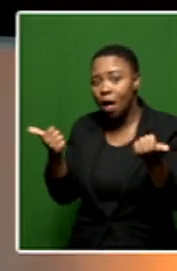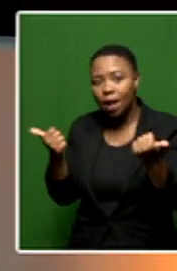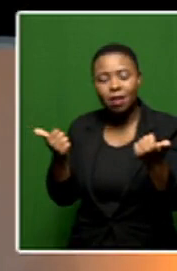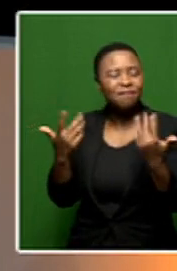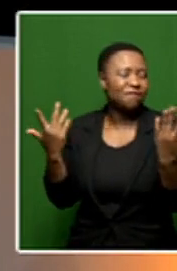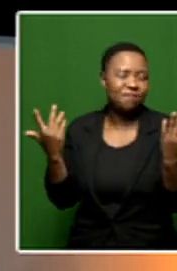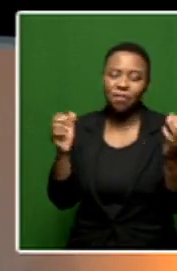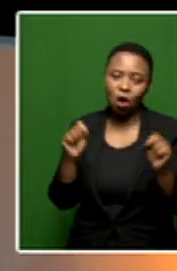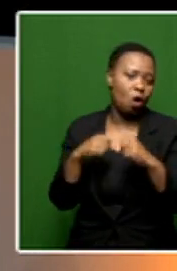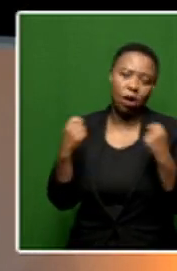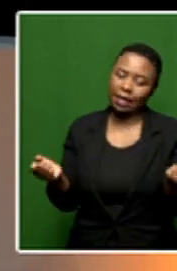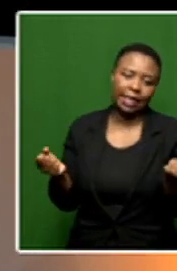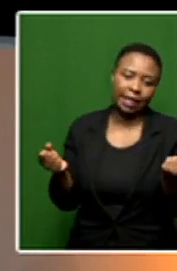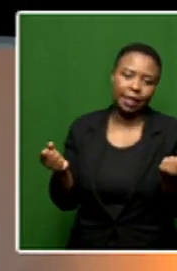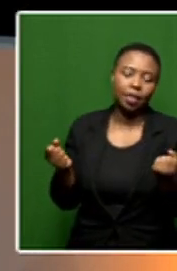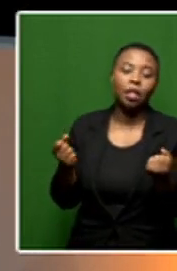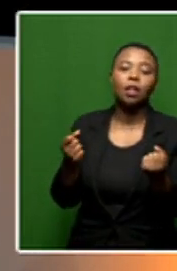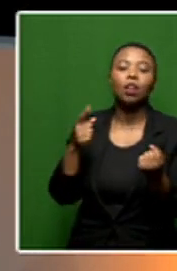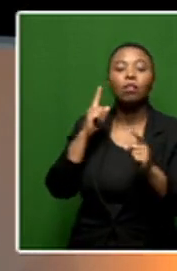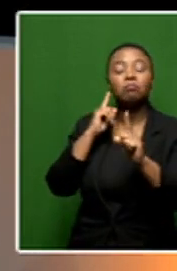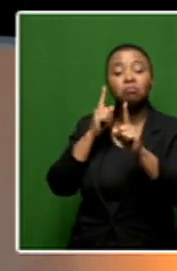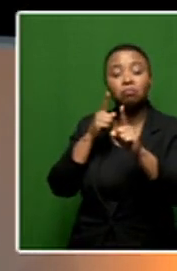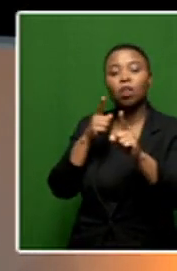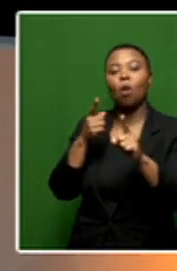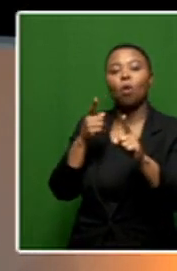can actually do in the best interest